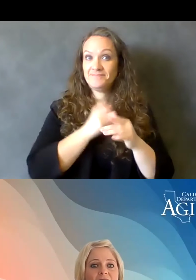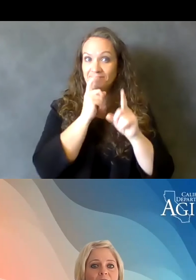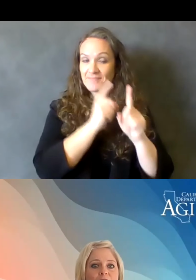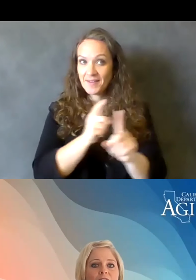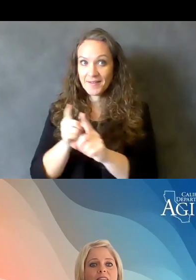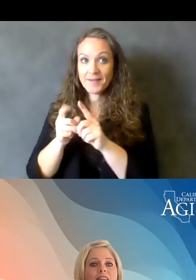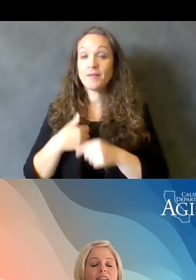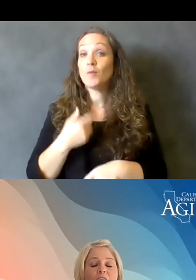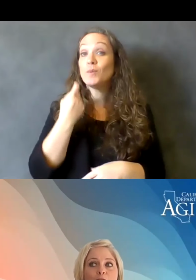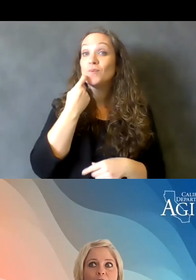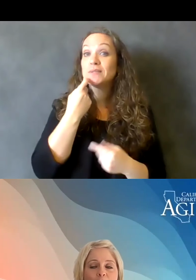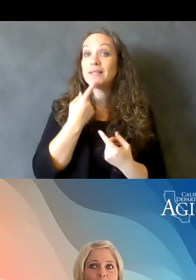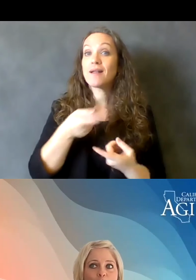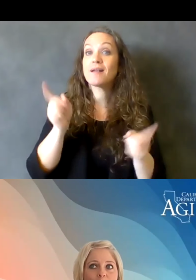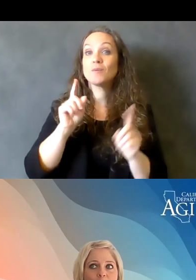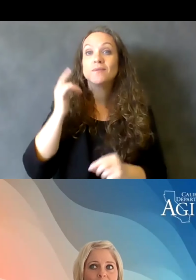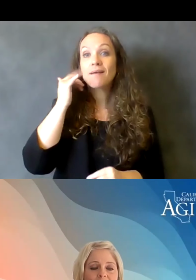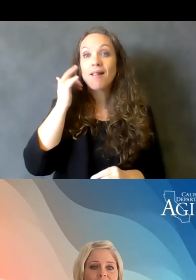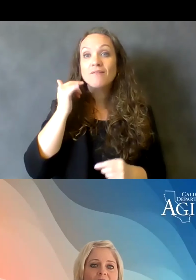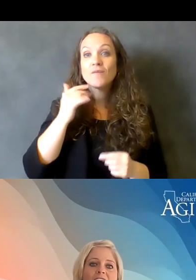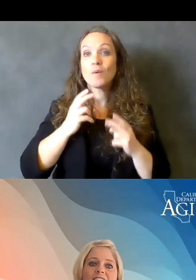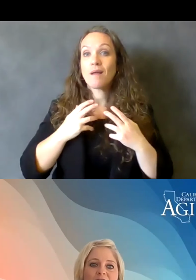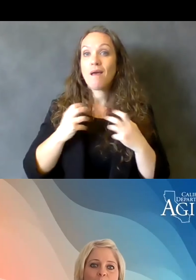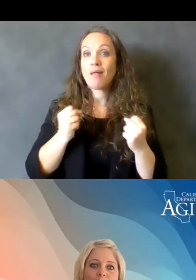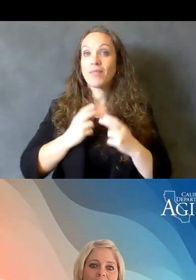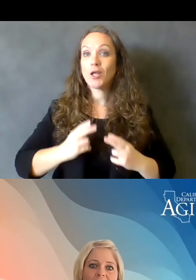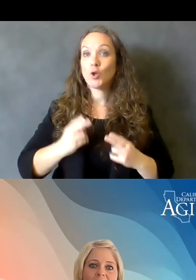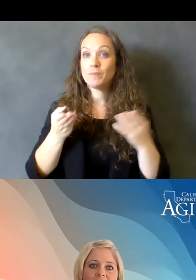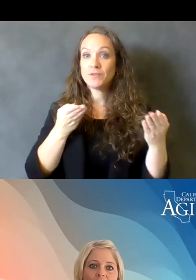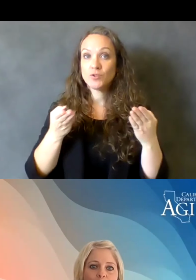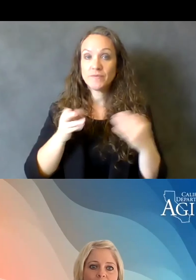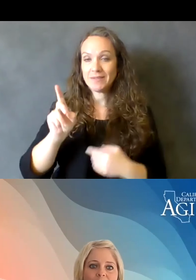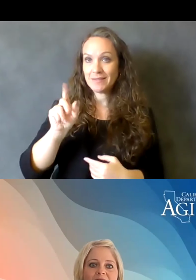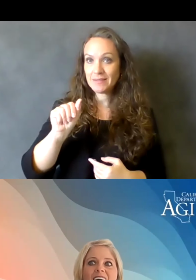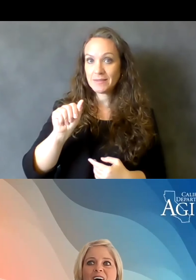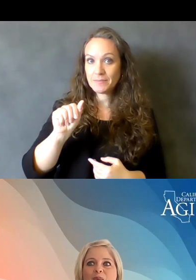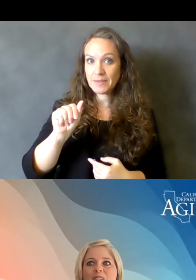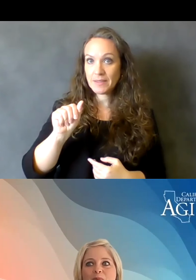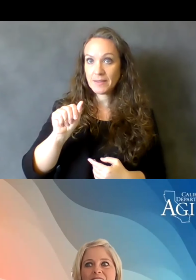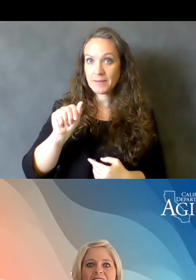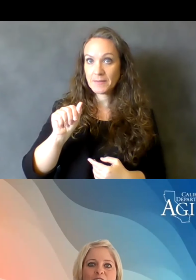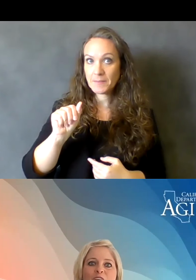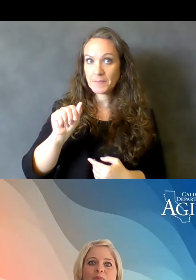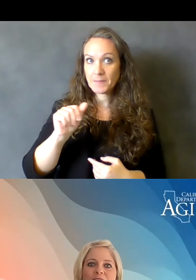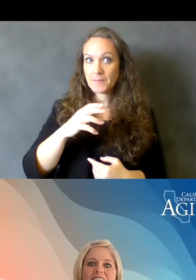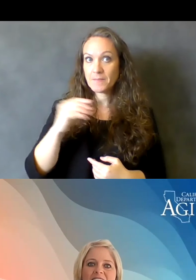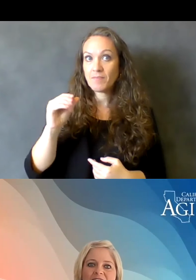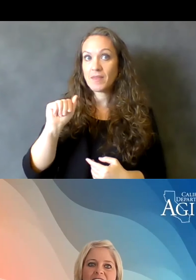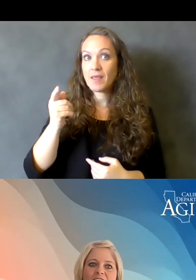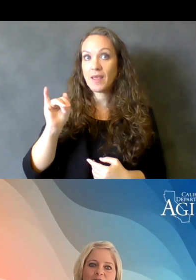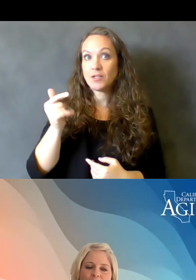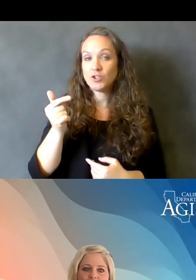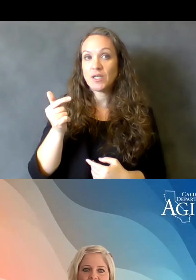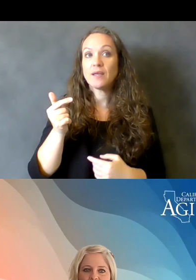recently announced the California Health and Human Services Disability and Aging, Disability and Aging Community